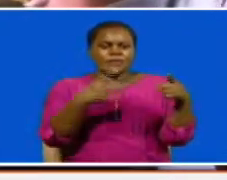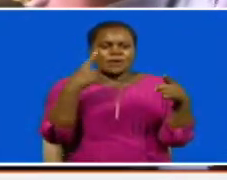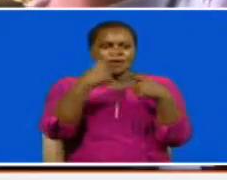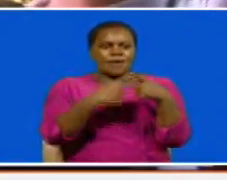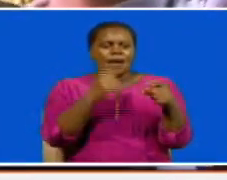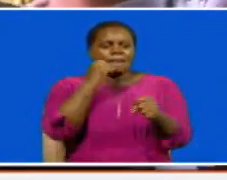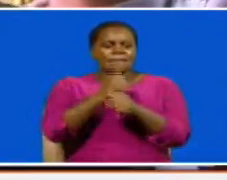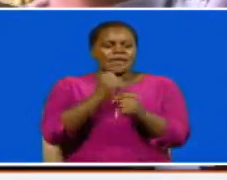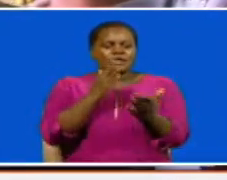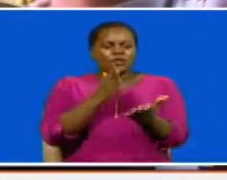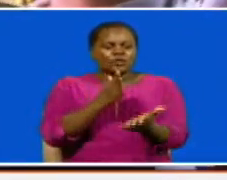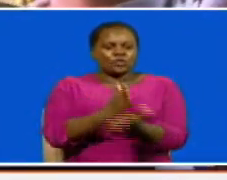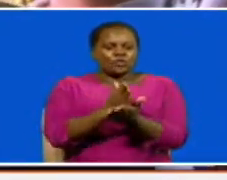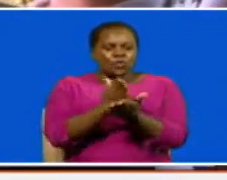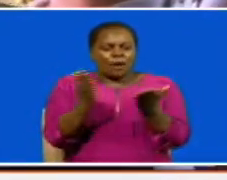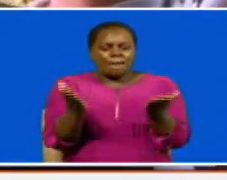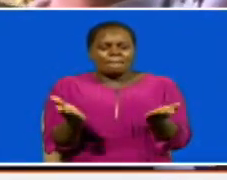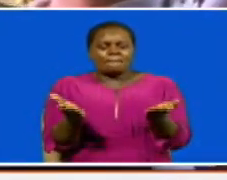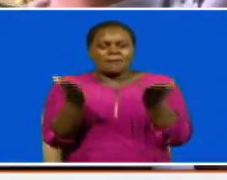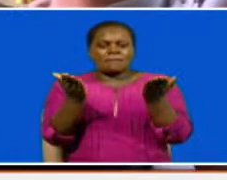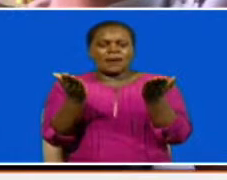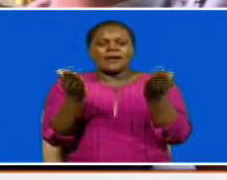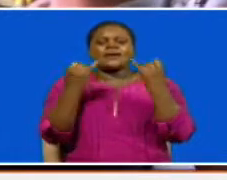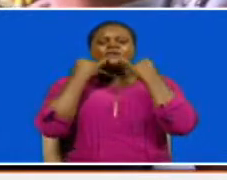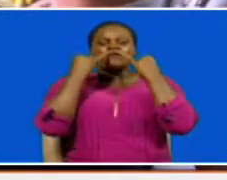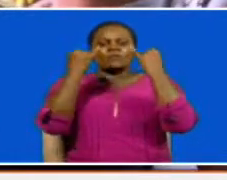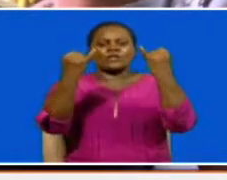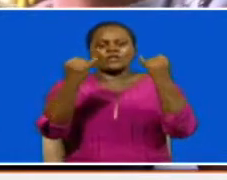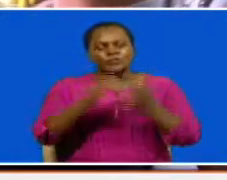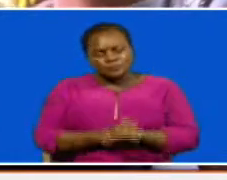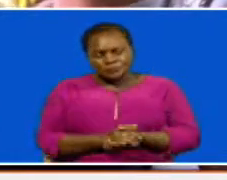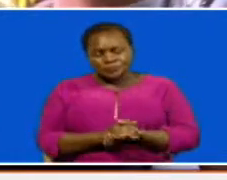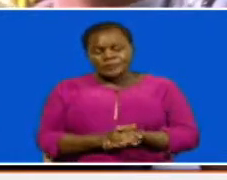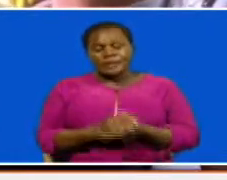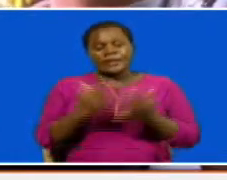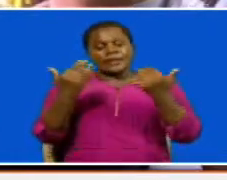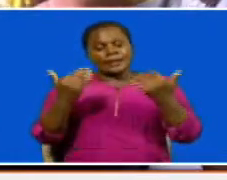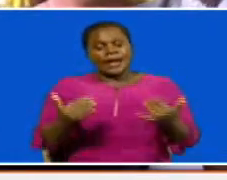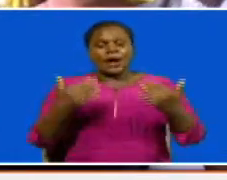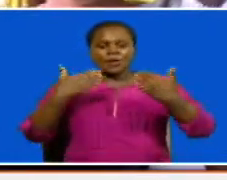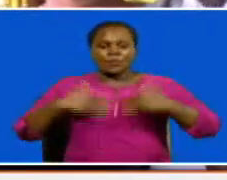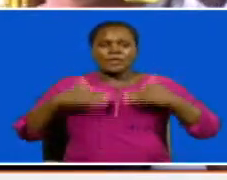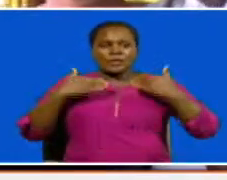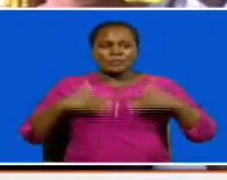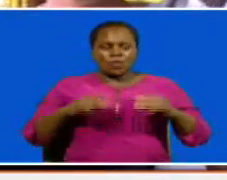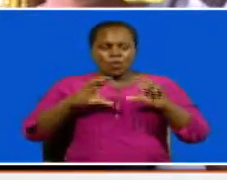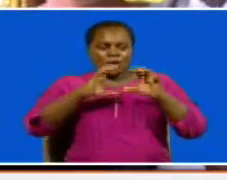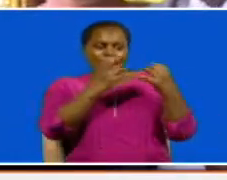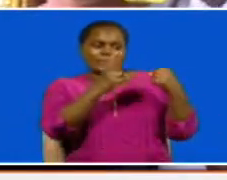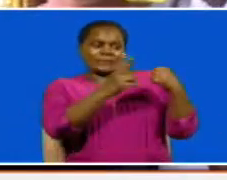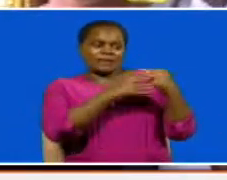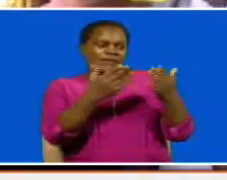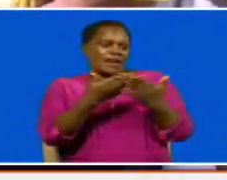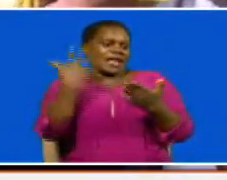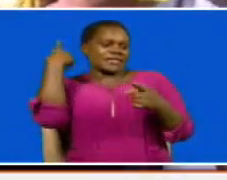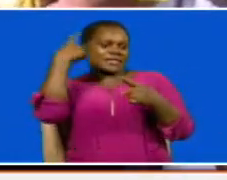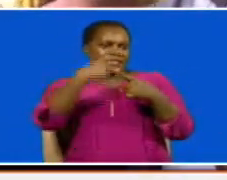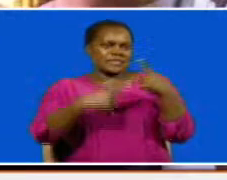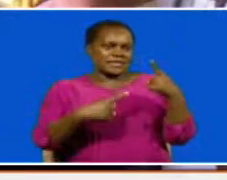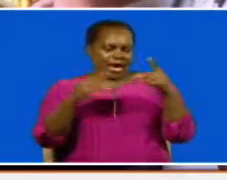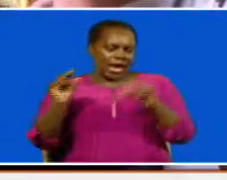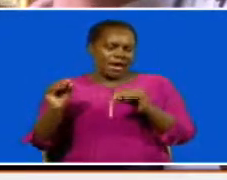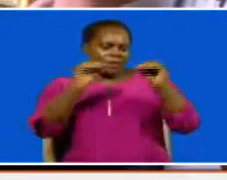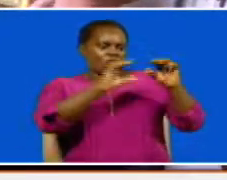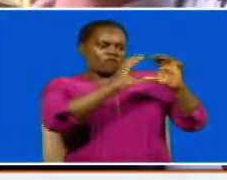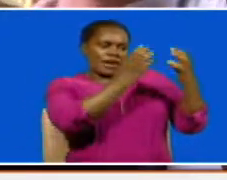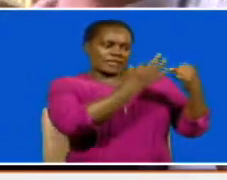we make sure that we update that particular data. So the people who were in standard 7 last year who have gone to